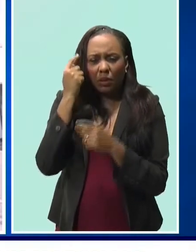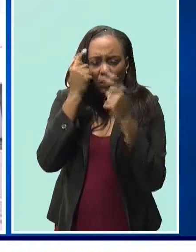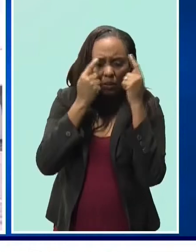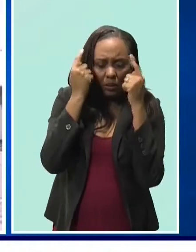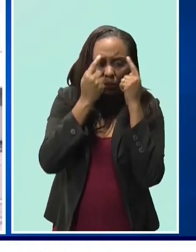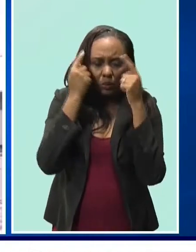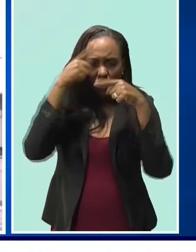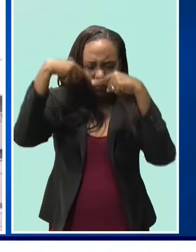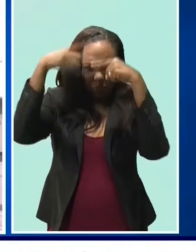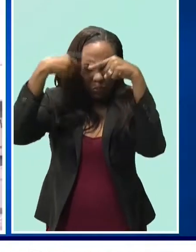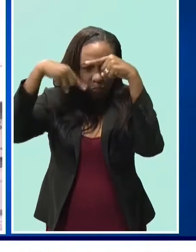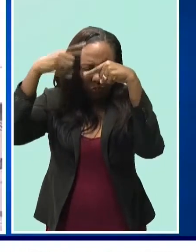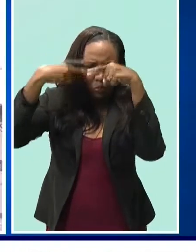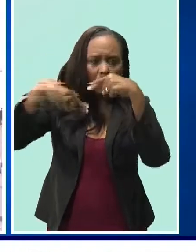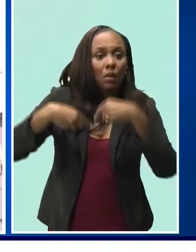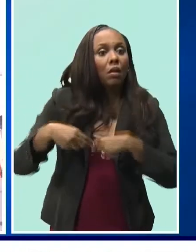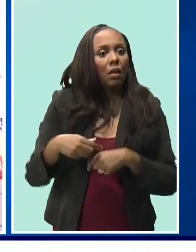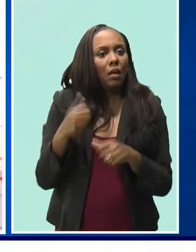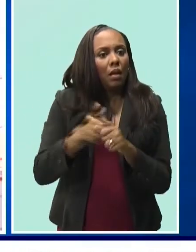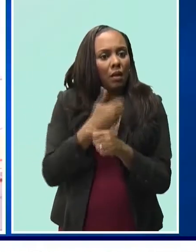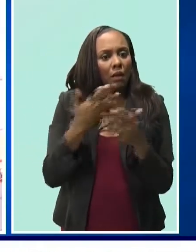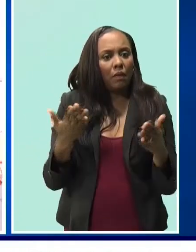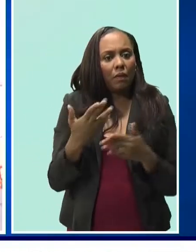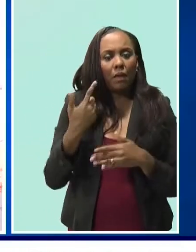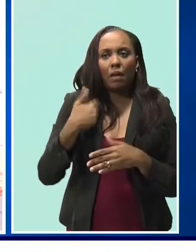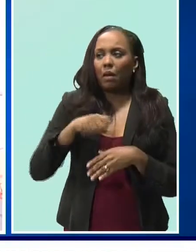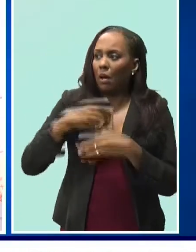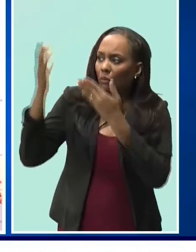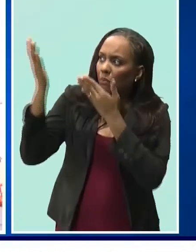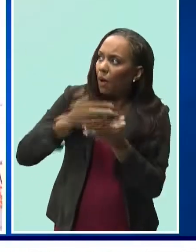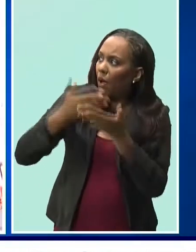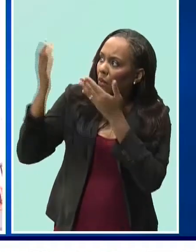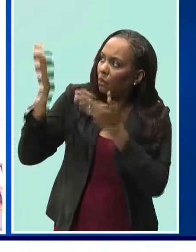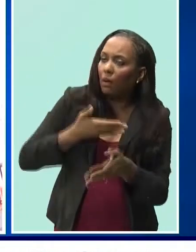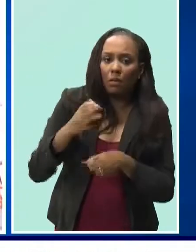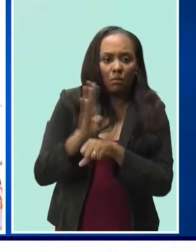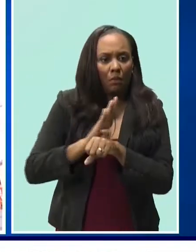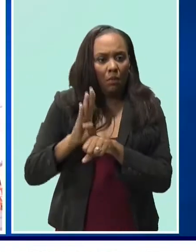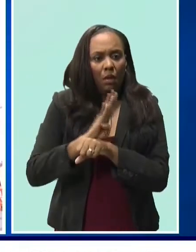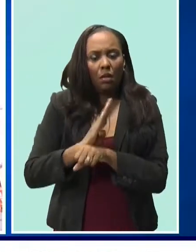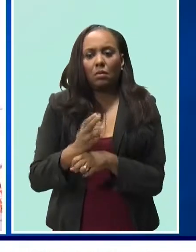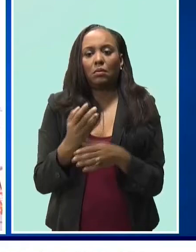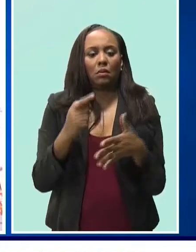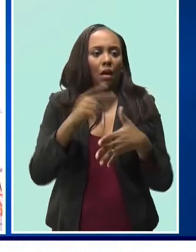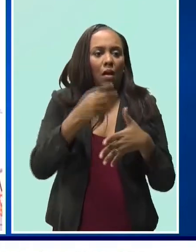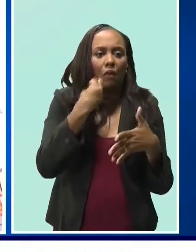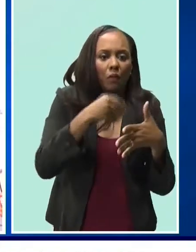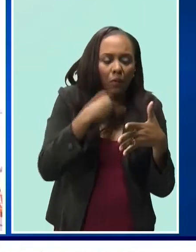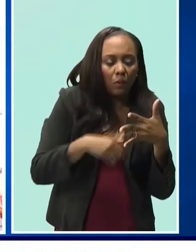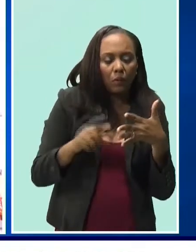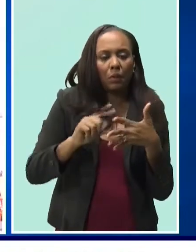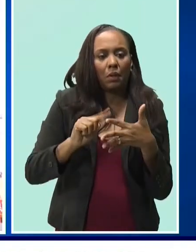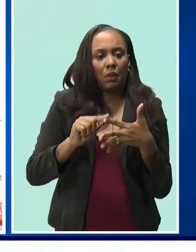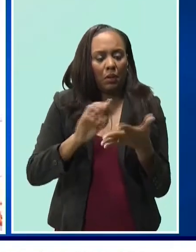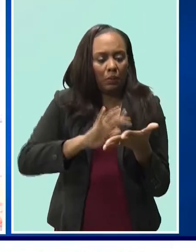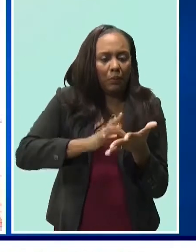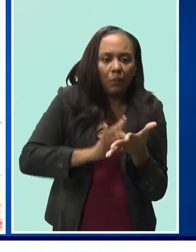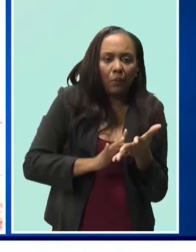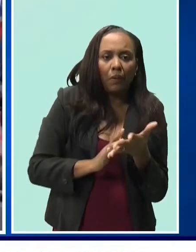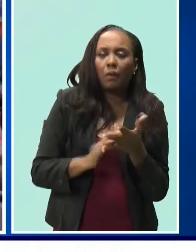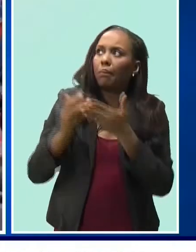Barbados import almost everything into Barbados, so from food stuff to pharmaceuticals, you name